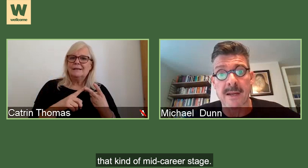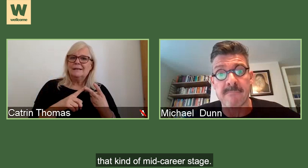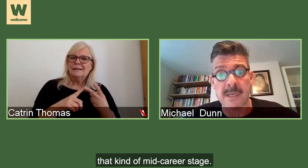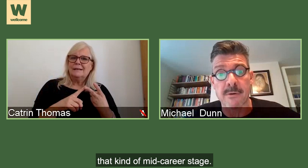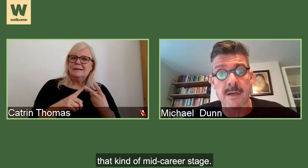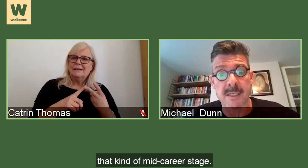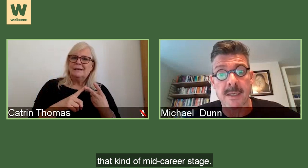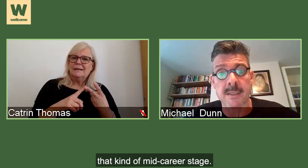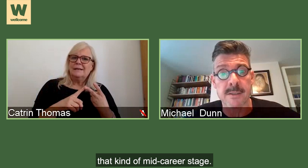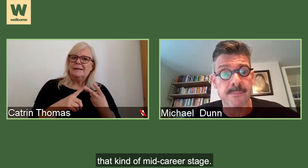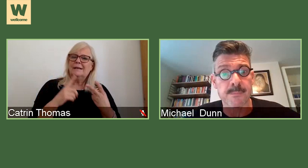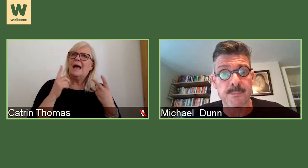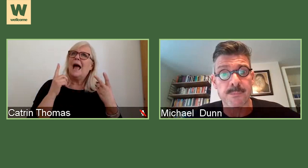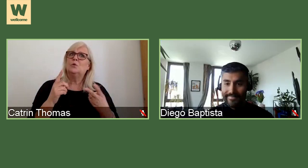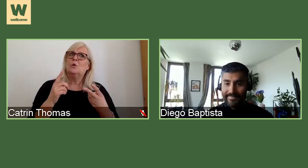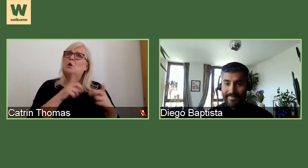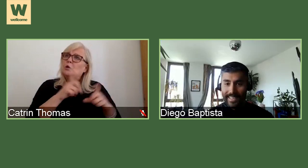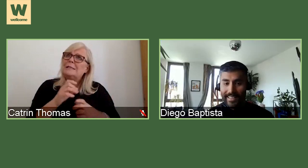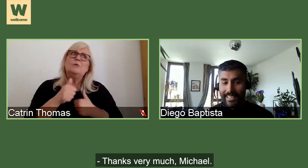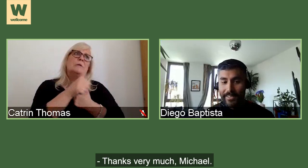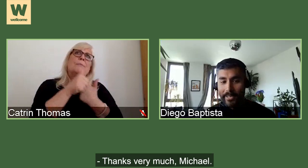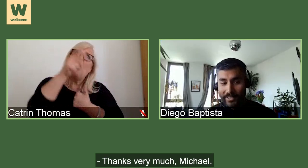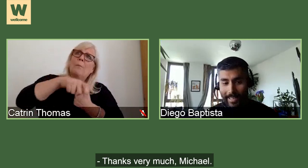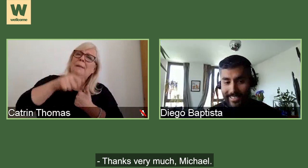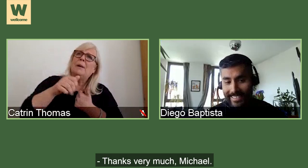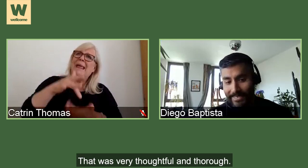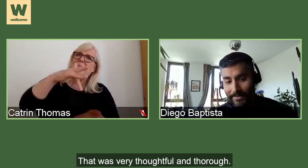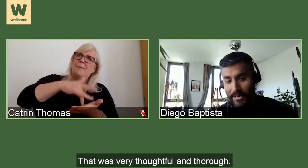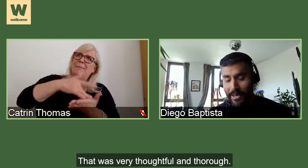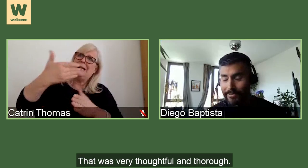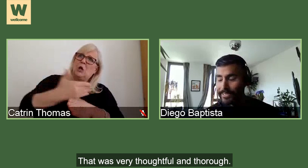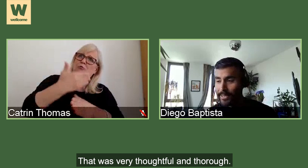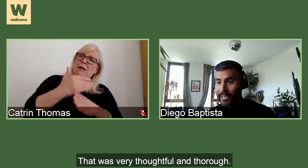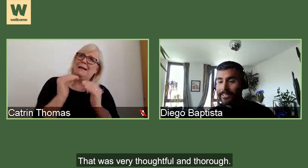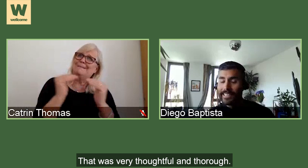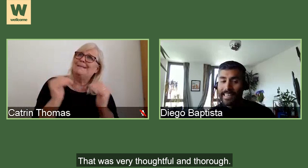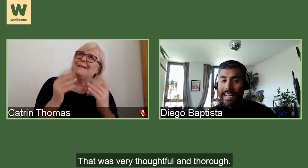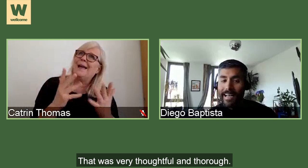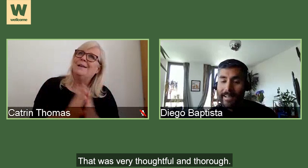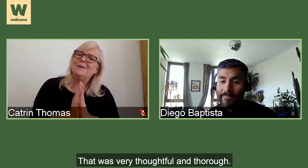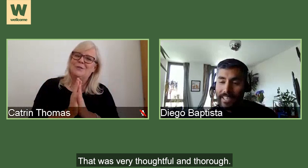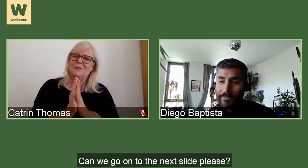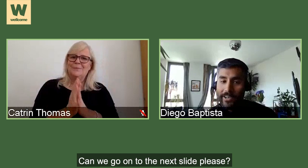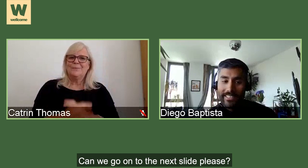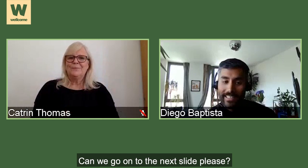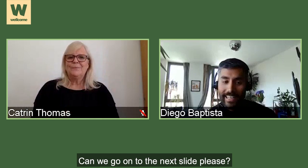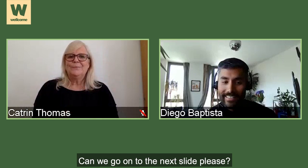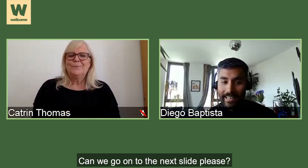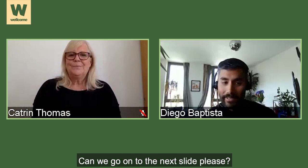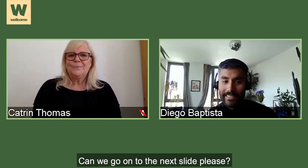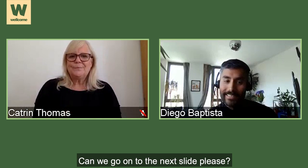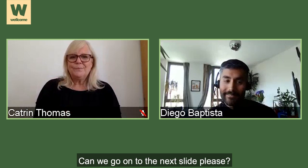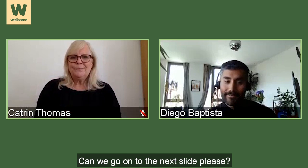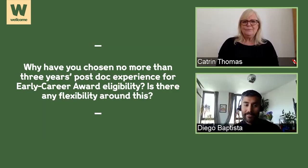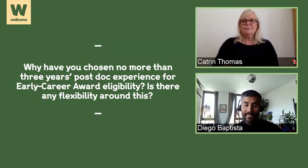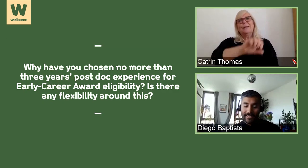when they're at that kind of mid-career stage. Thanks very much, Michael. That was very thoughtful and thorough. Can we go on to the next